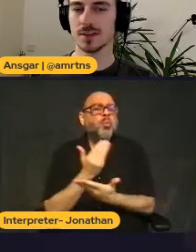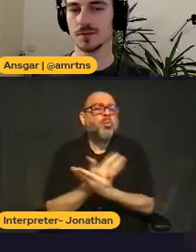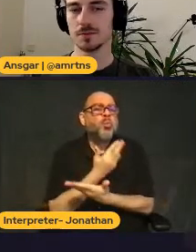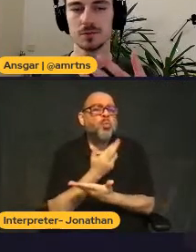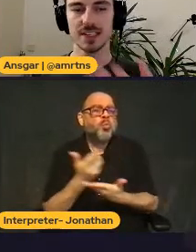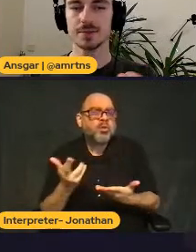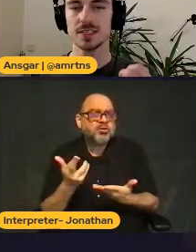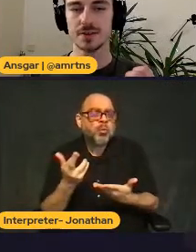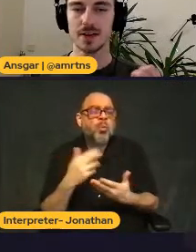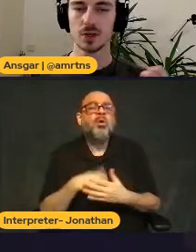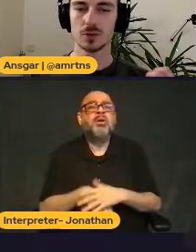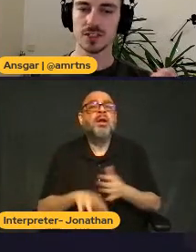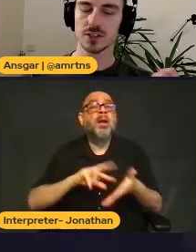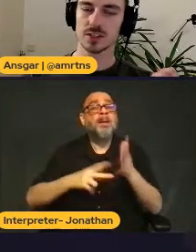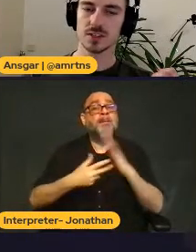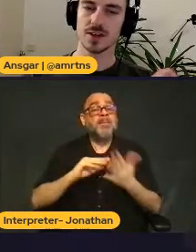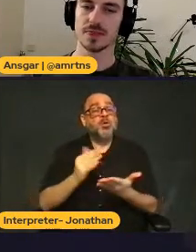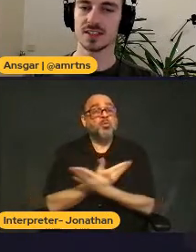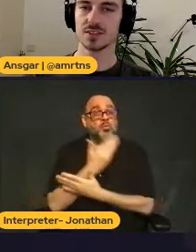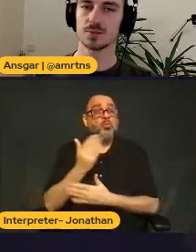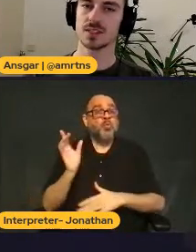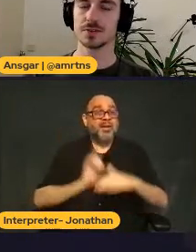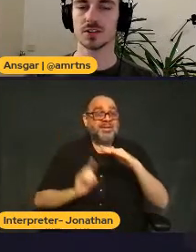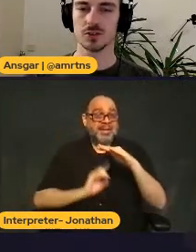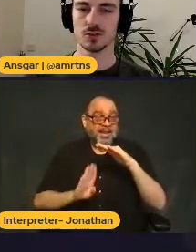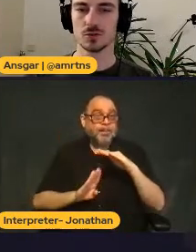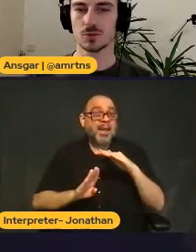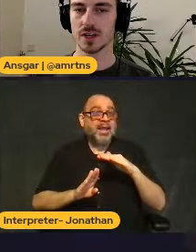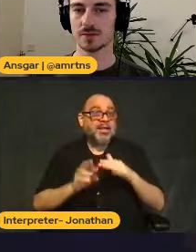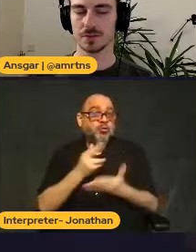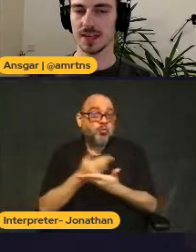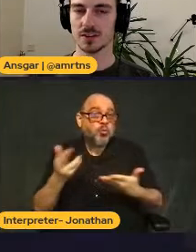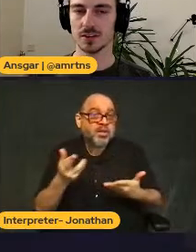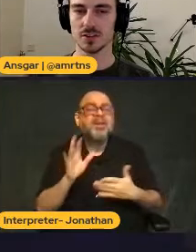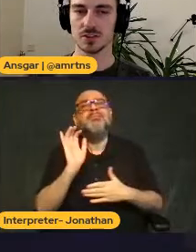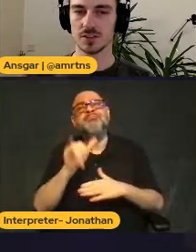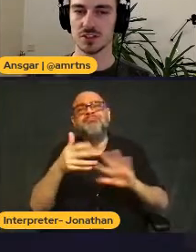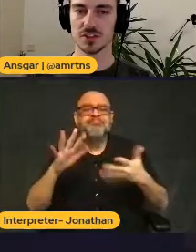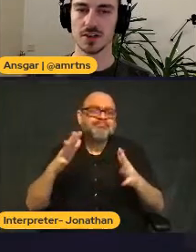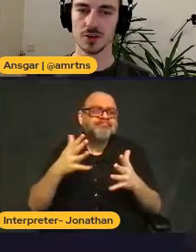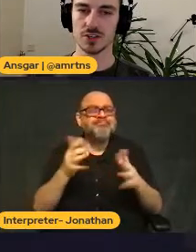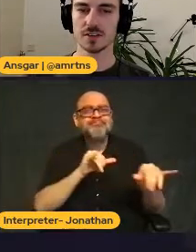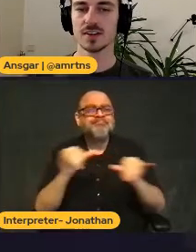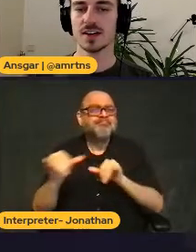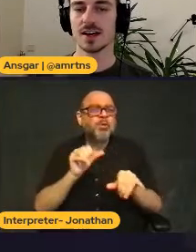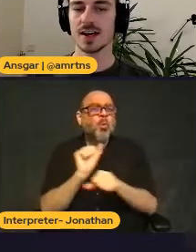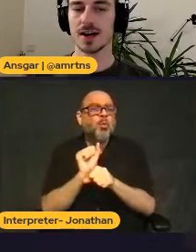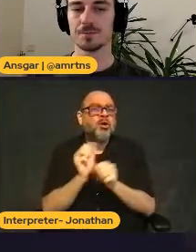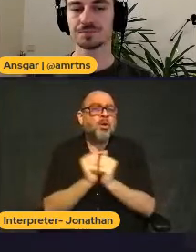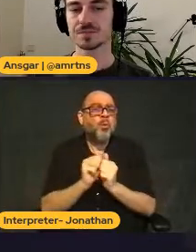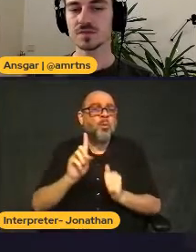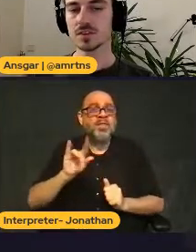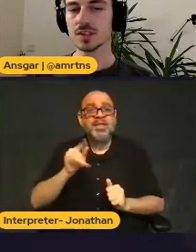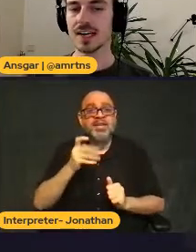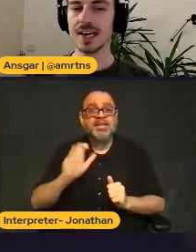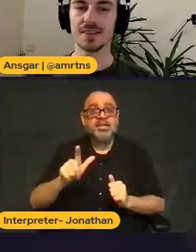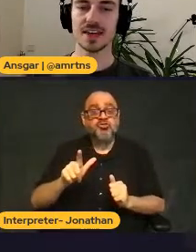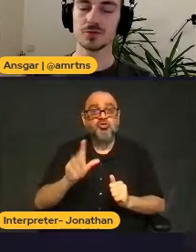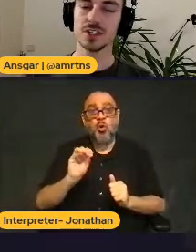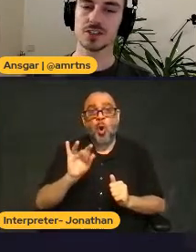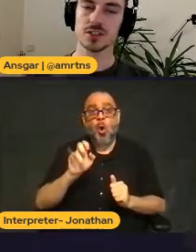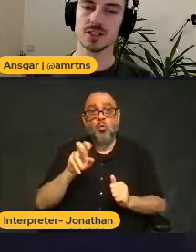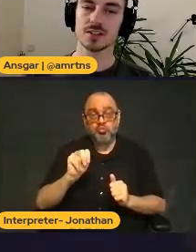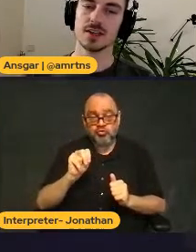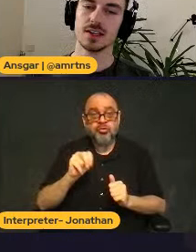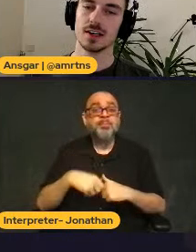new database firewall resource that is specific to working with that on DigitalOcean. And